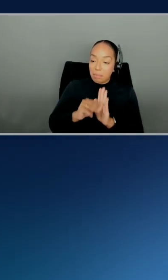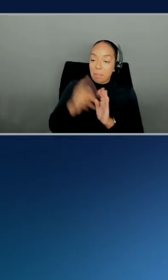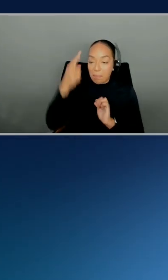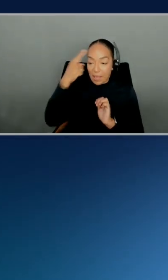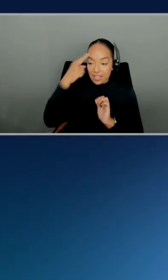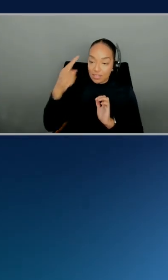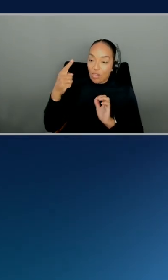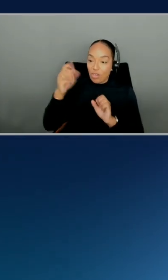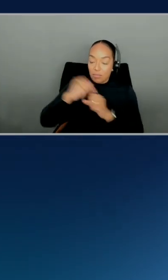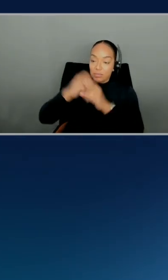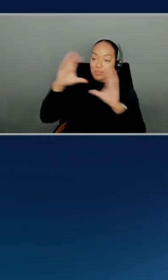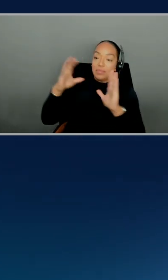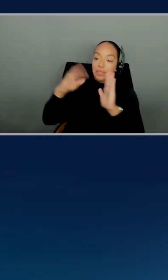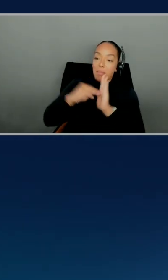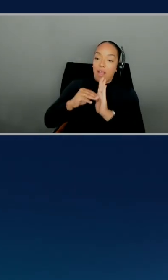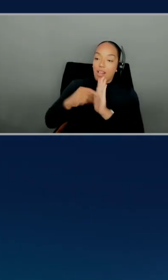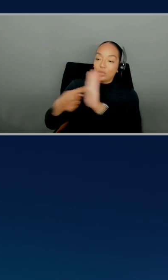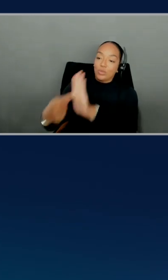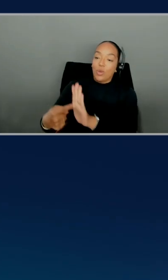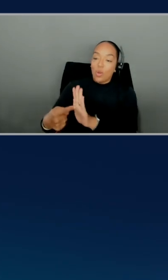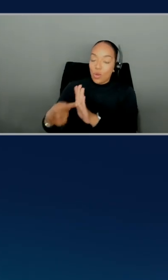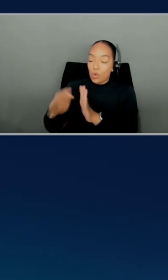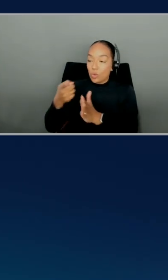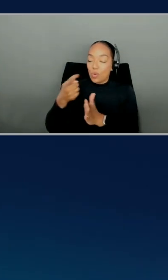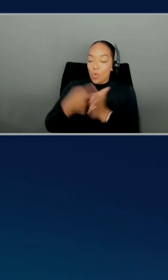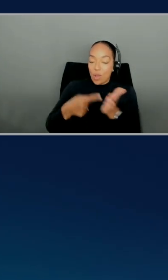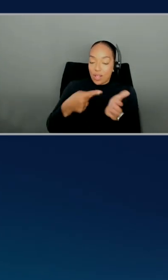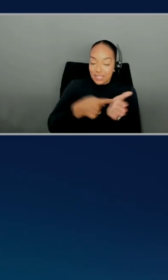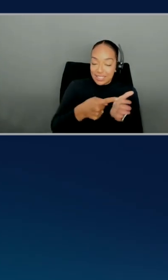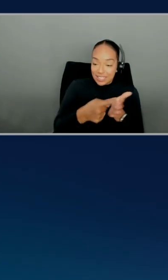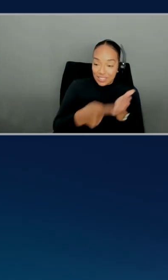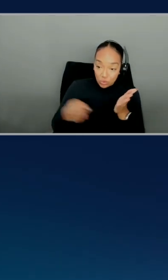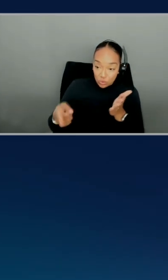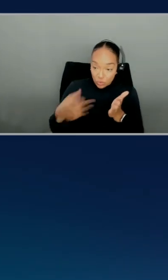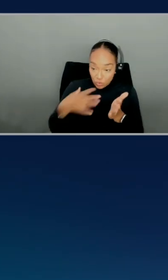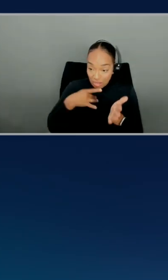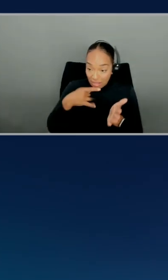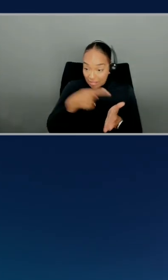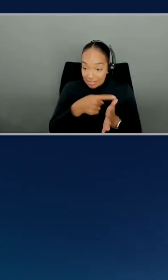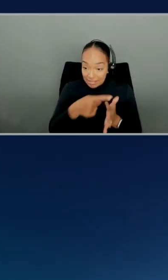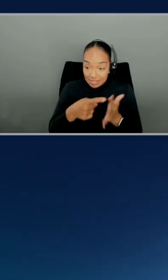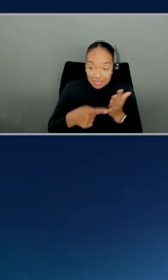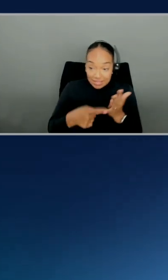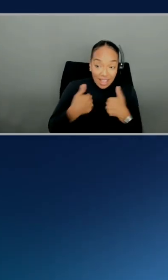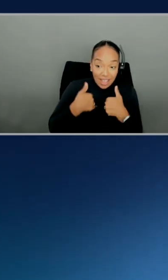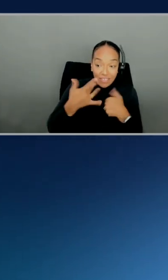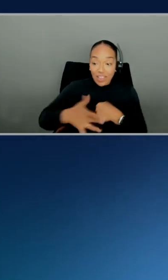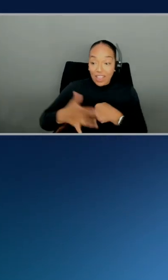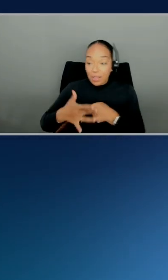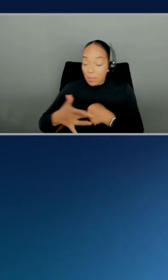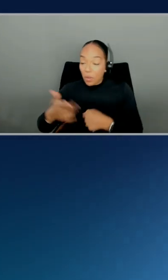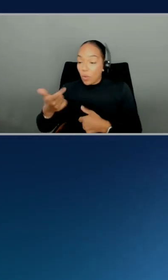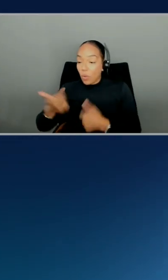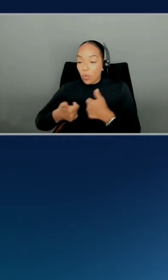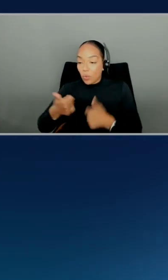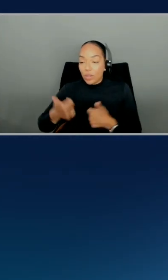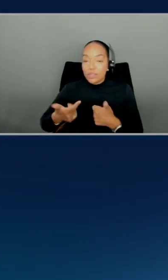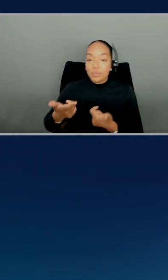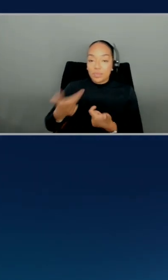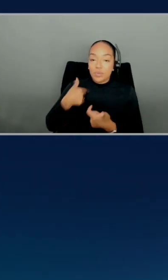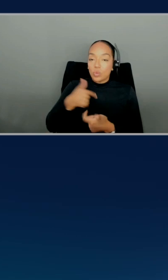all of this? What are these models? Do I need to care about which models are available? Do I need to, like, kind of all of that, right? So we get a lot